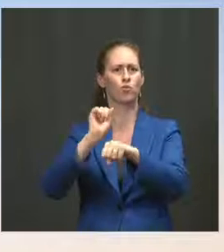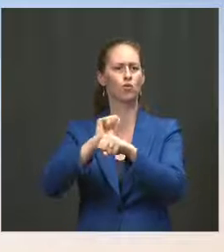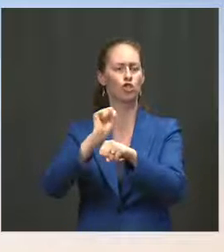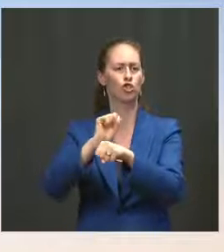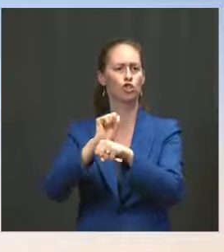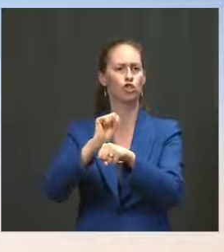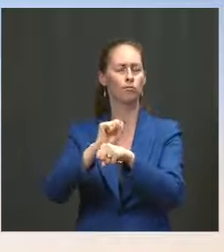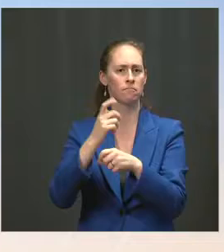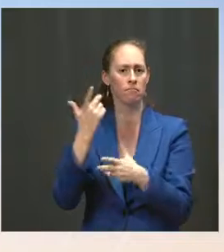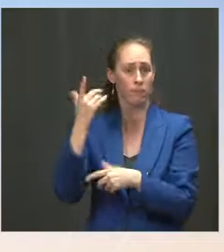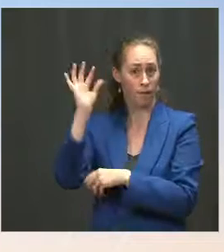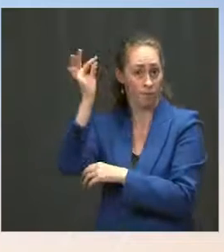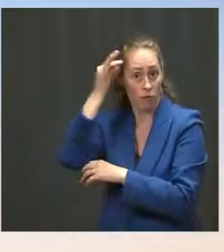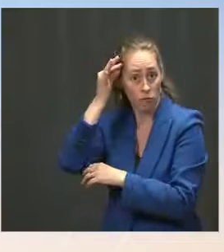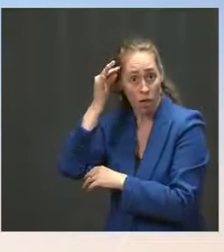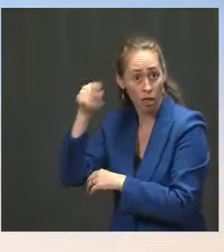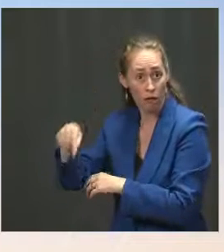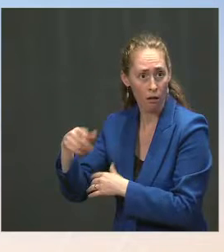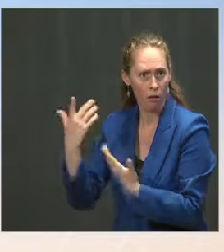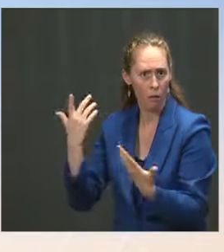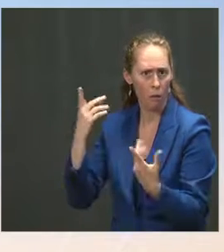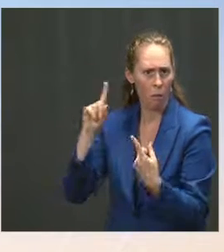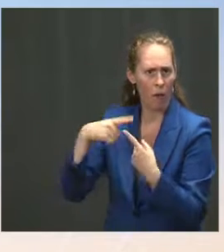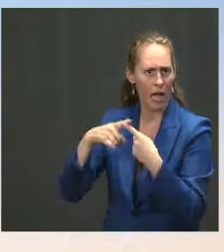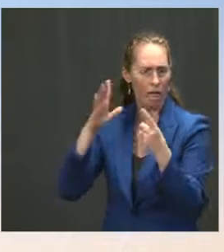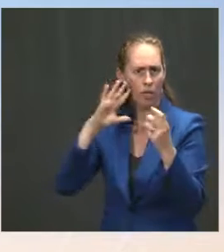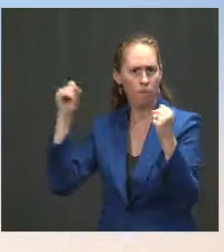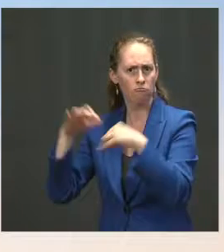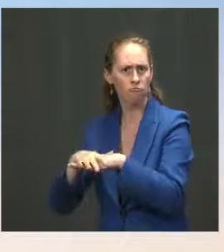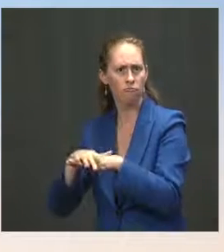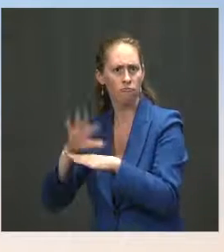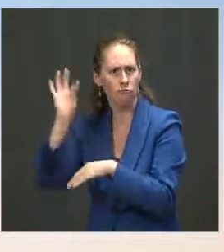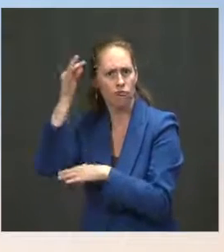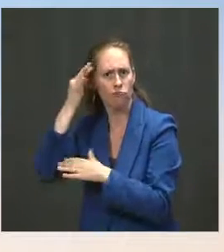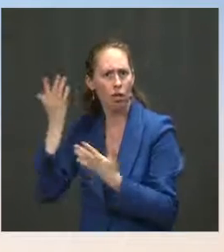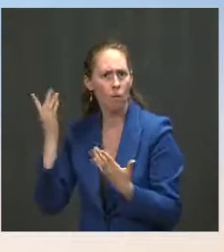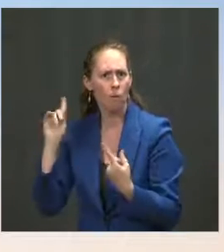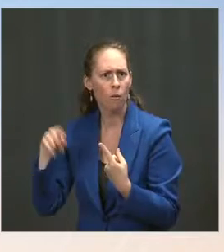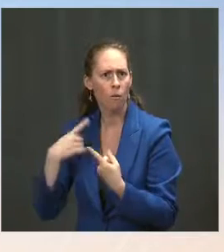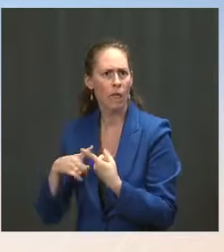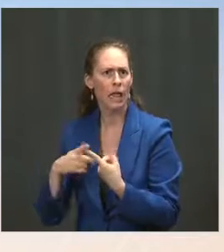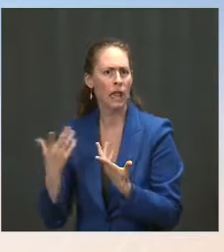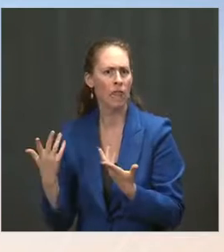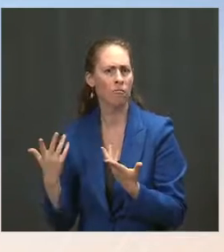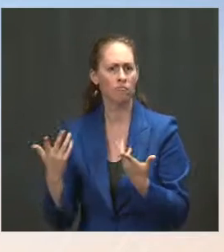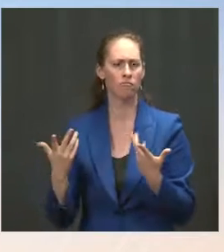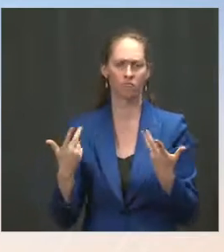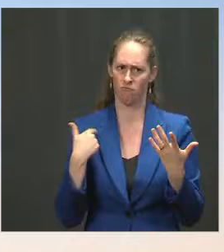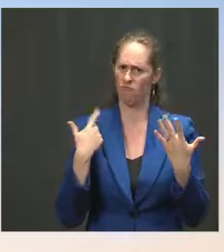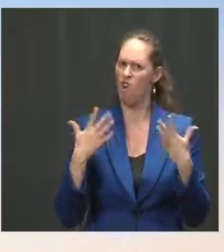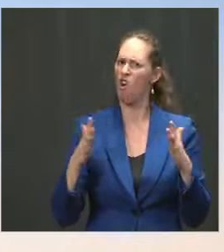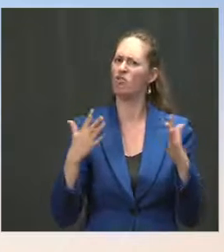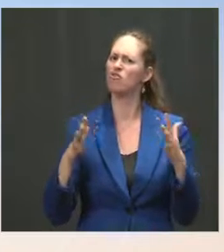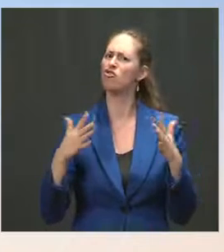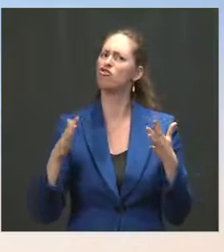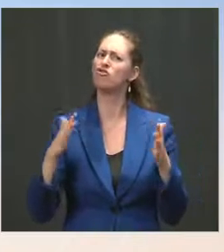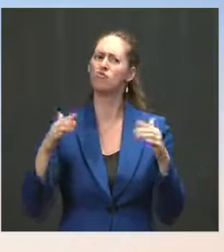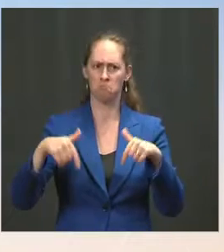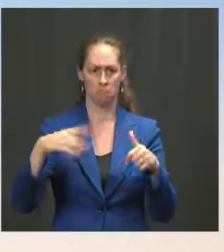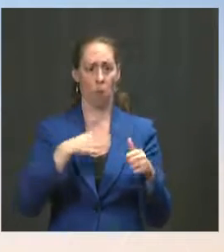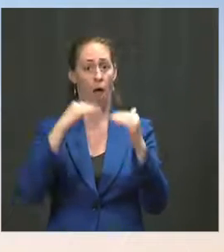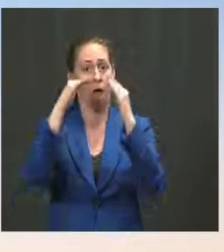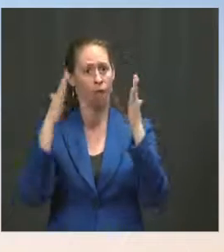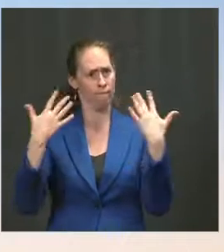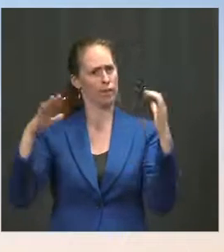we've already brought all of the White House employees and on the executive complex back to work. And obviously,